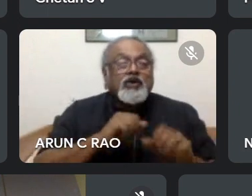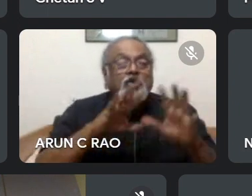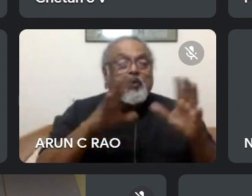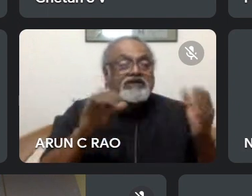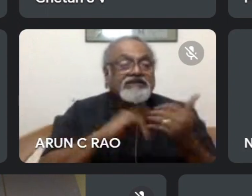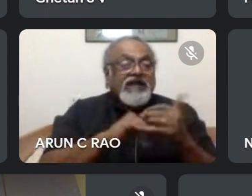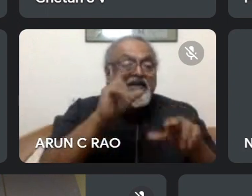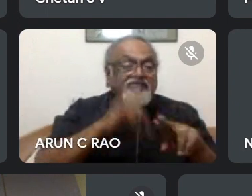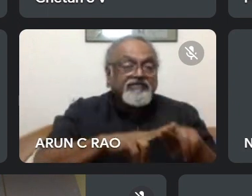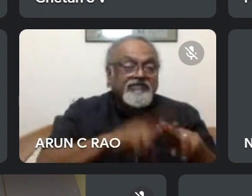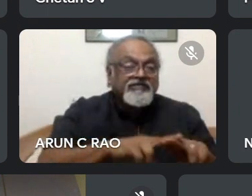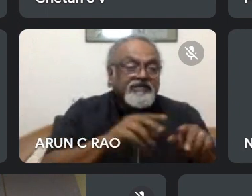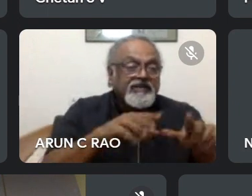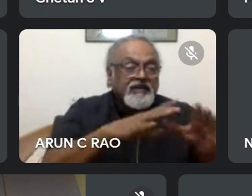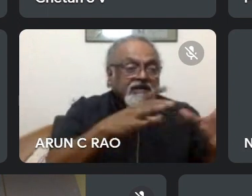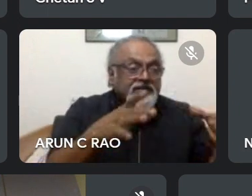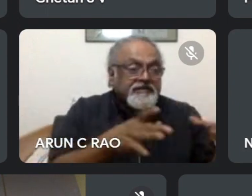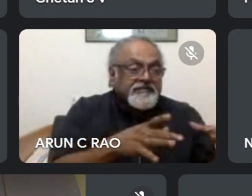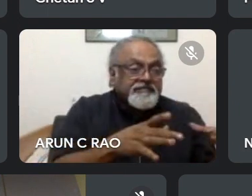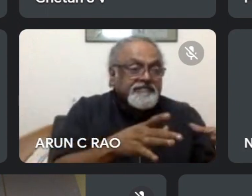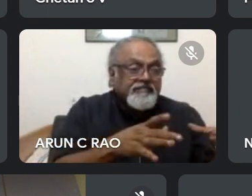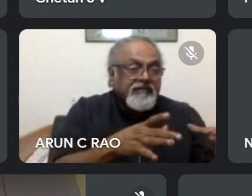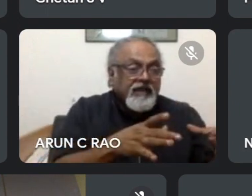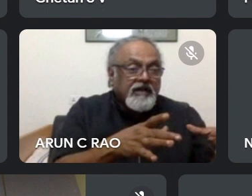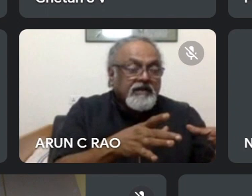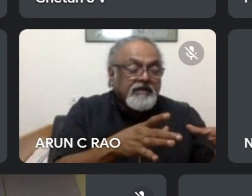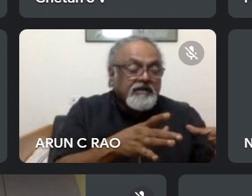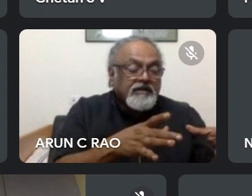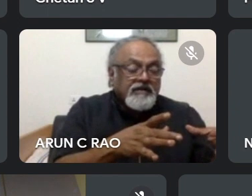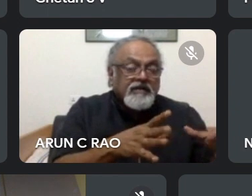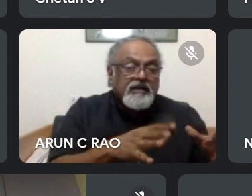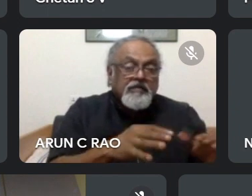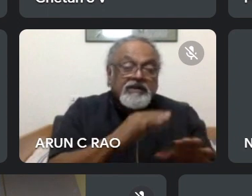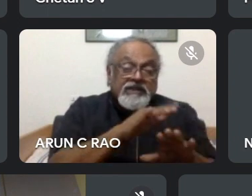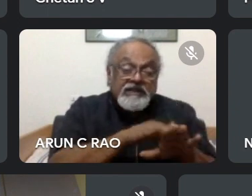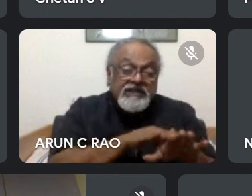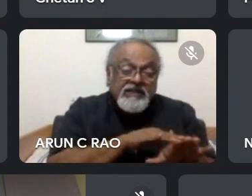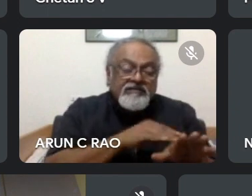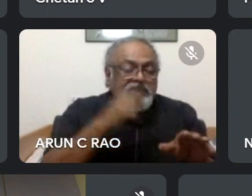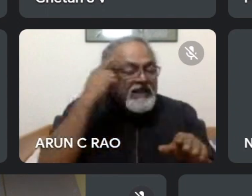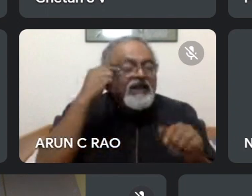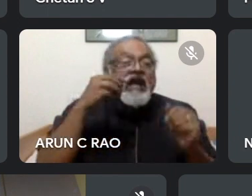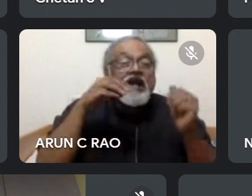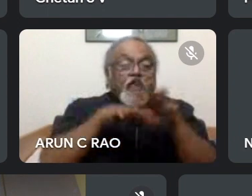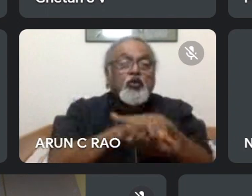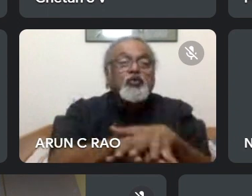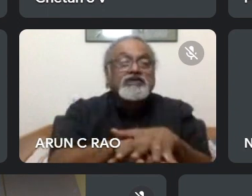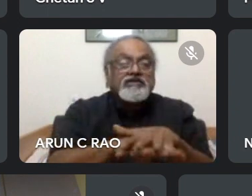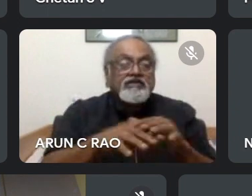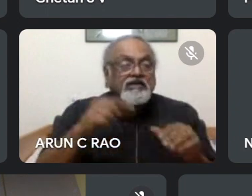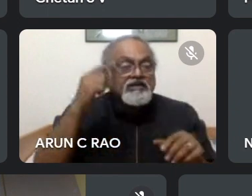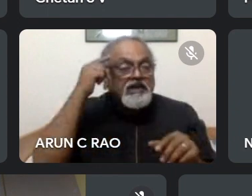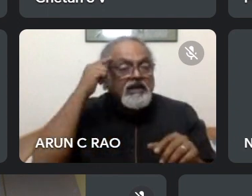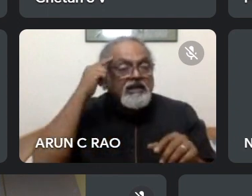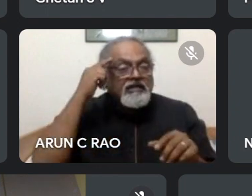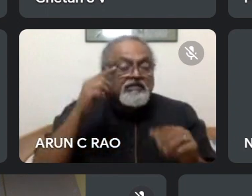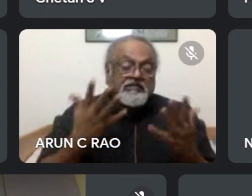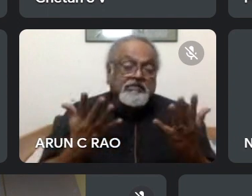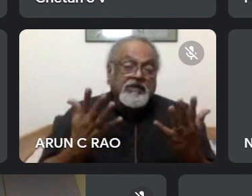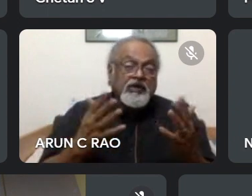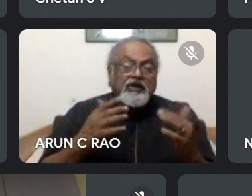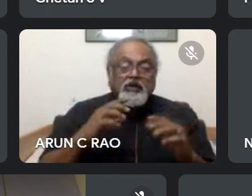future. Now, if you ask me, will this happen tomorrow? Will this happen? Can we achieve this through our generation? Maybe